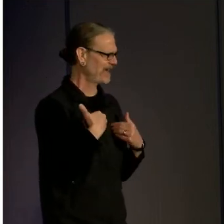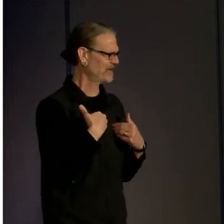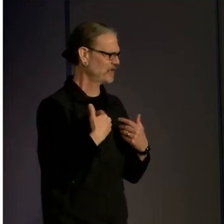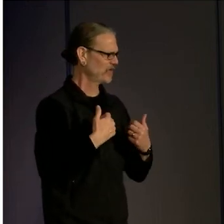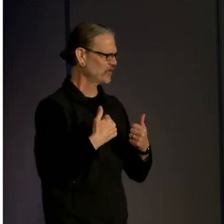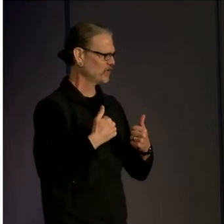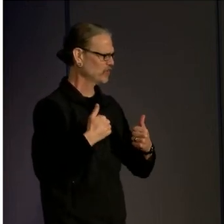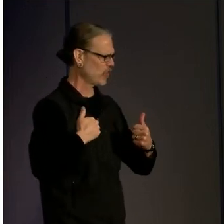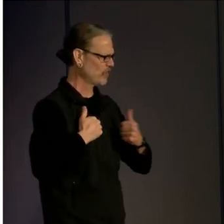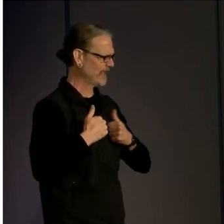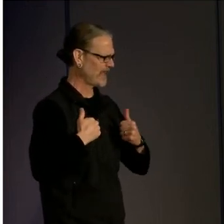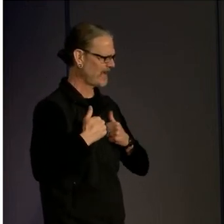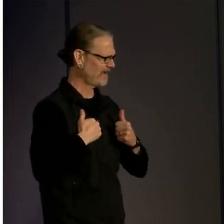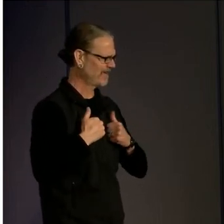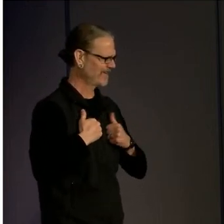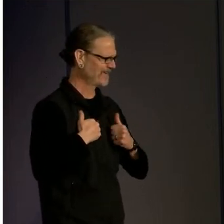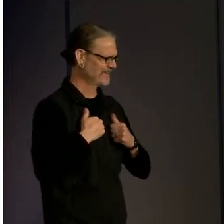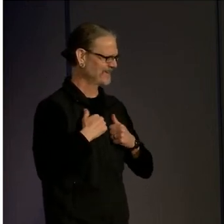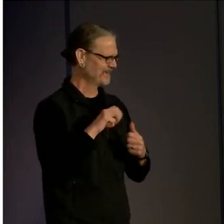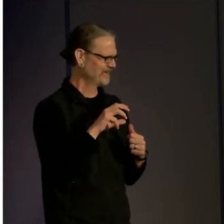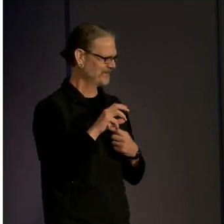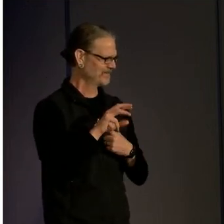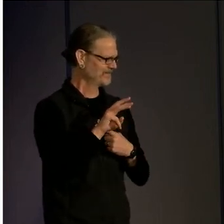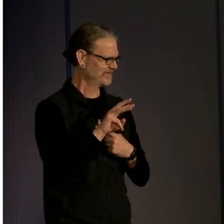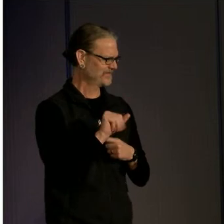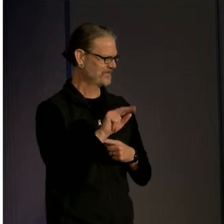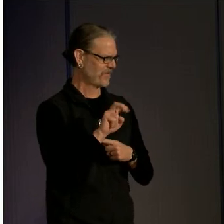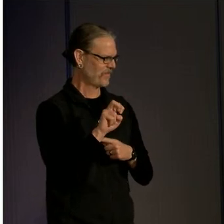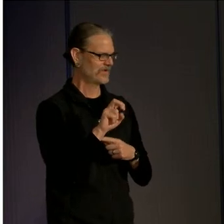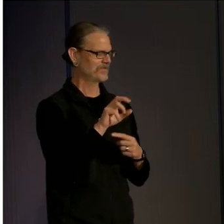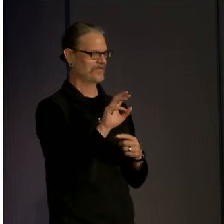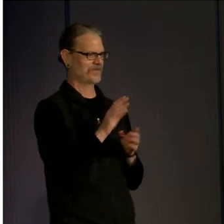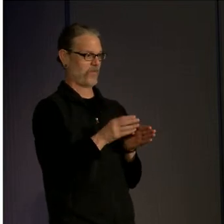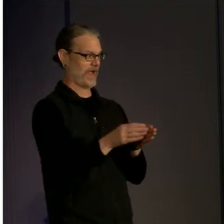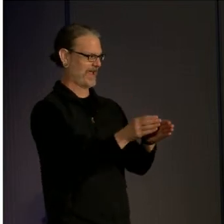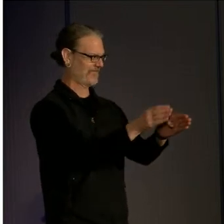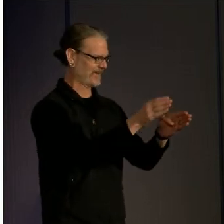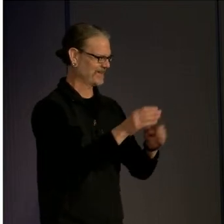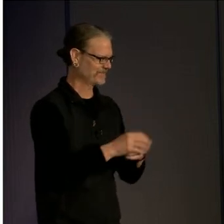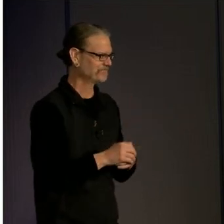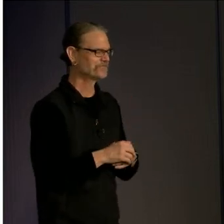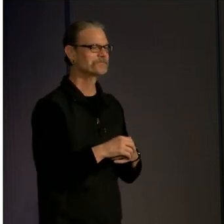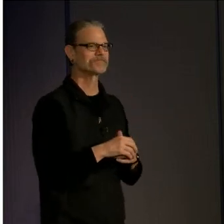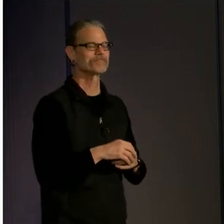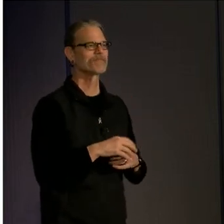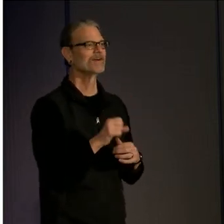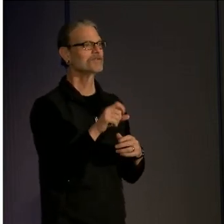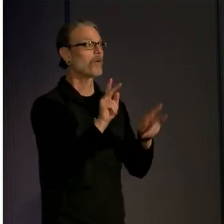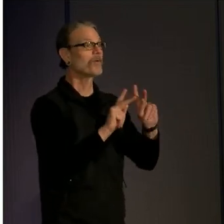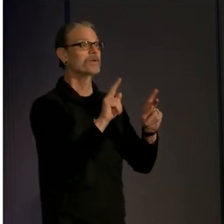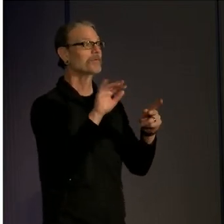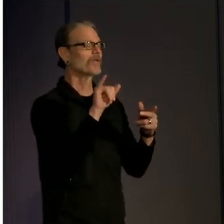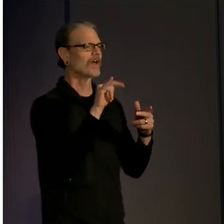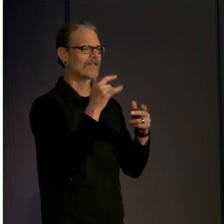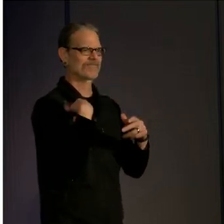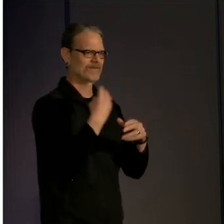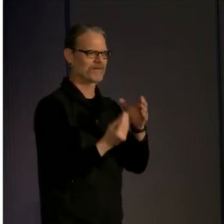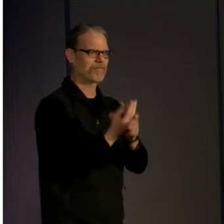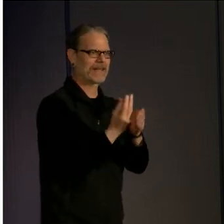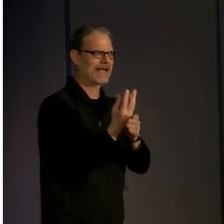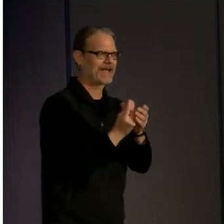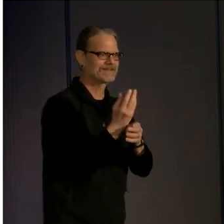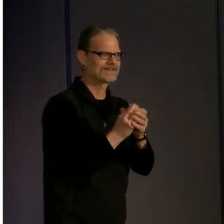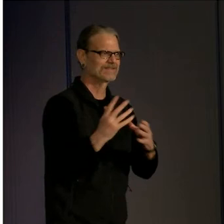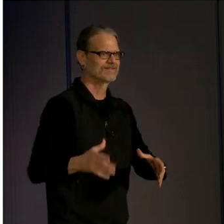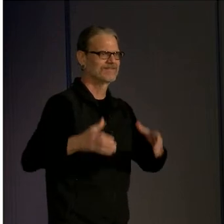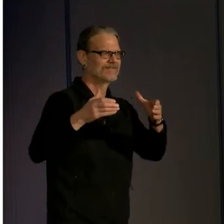wayfinding where people were buying Bluetooth beacons and like hiding them in the plants and stuff so that they could create the structure